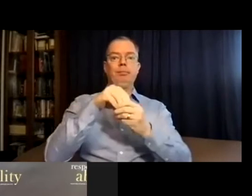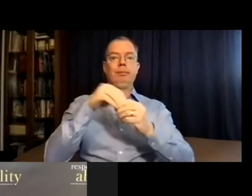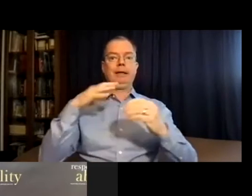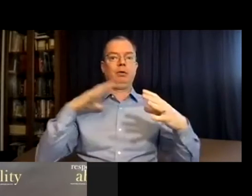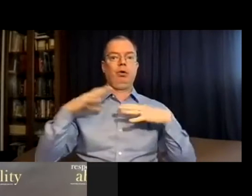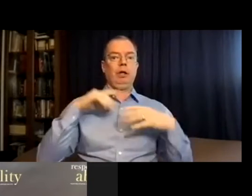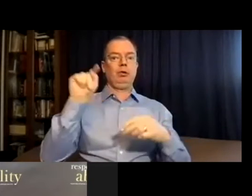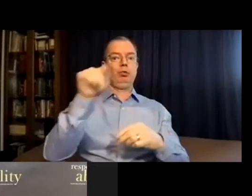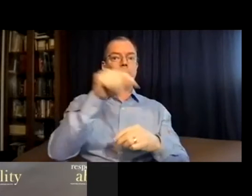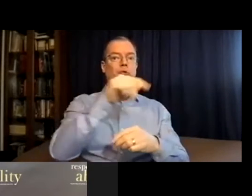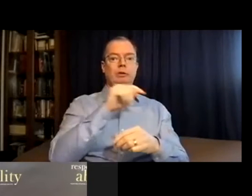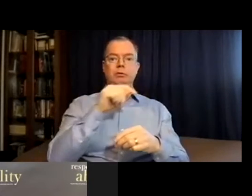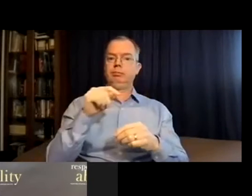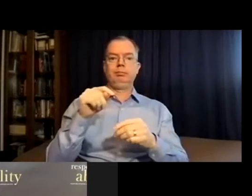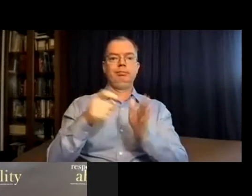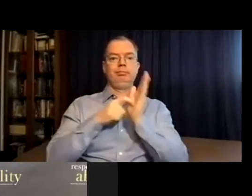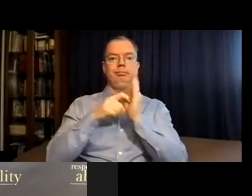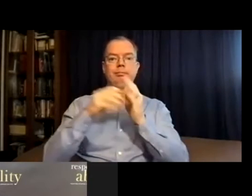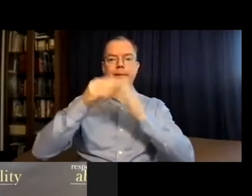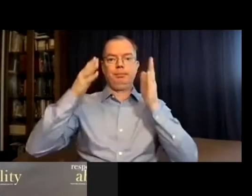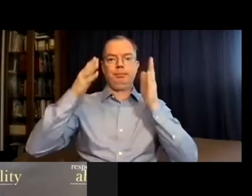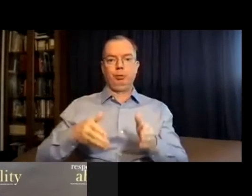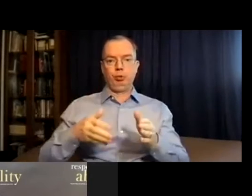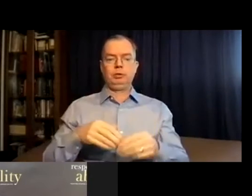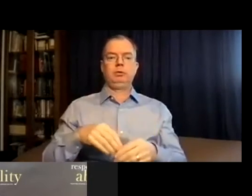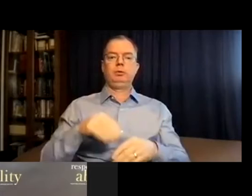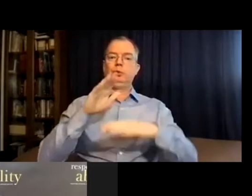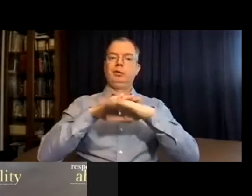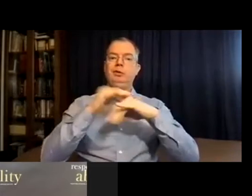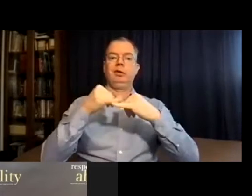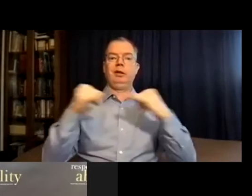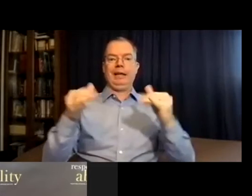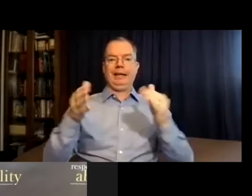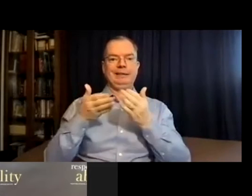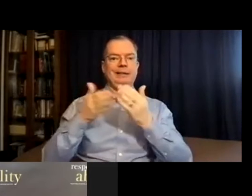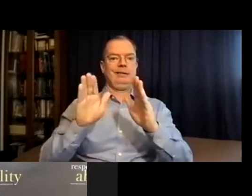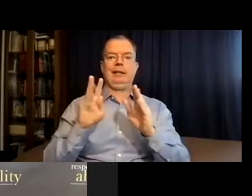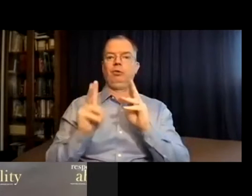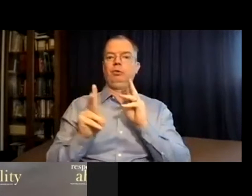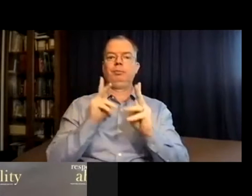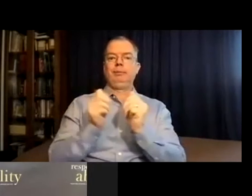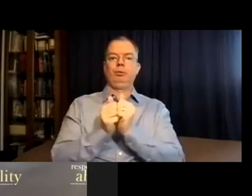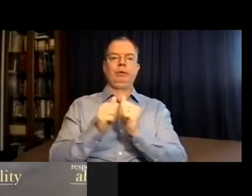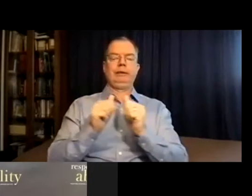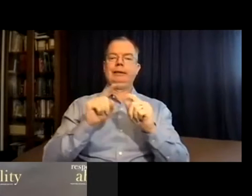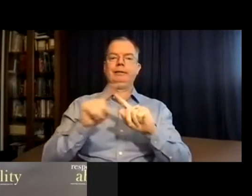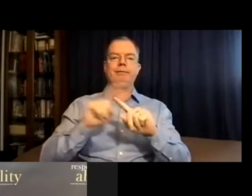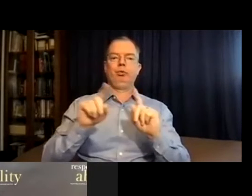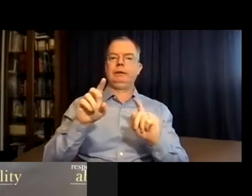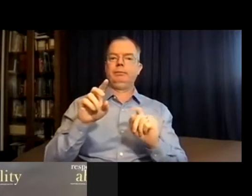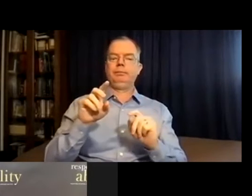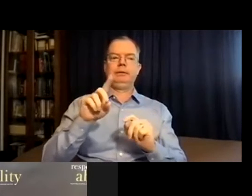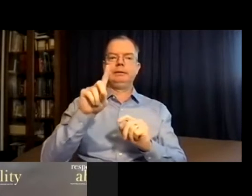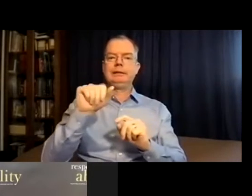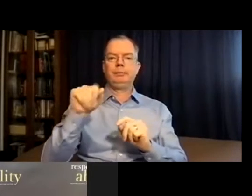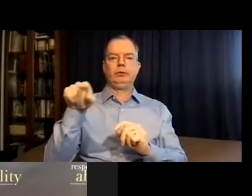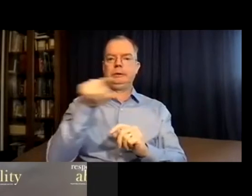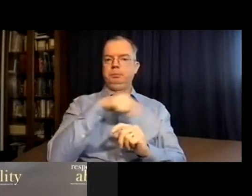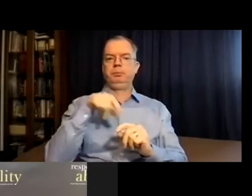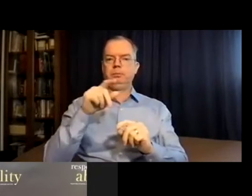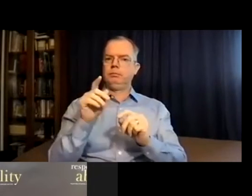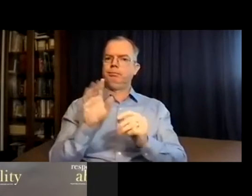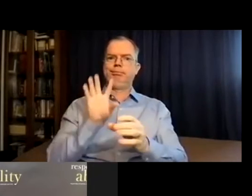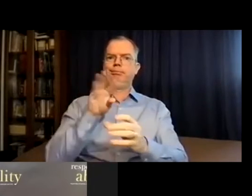Most lab workshops in Hollywood require you to be there in person. So online, it just allows people with